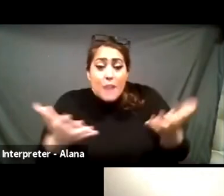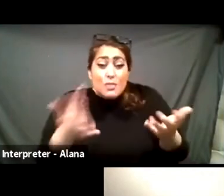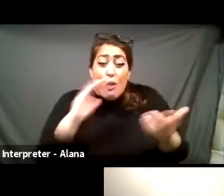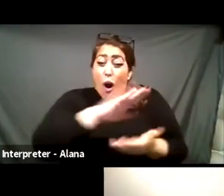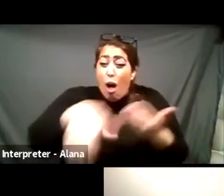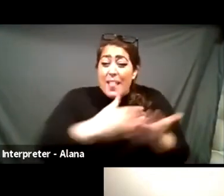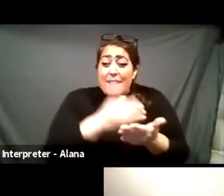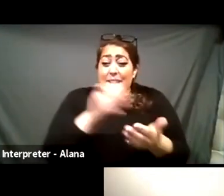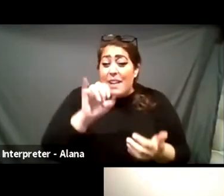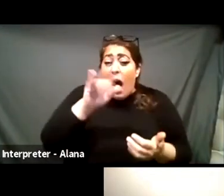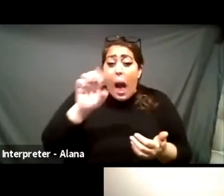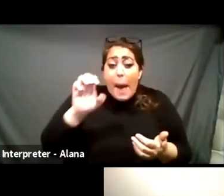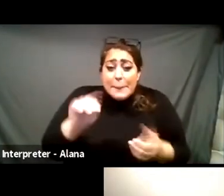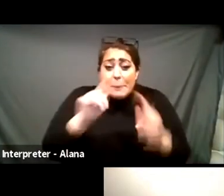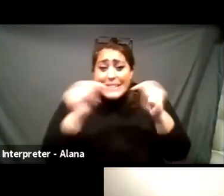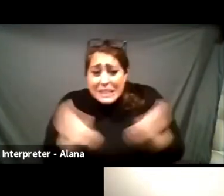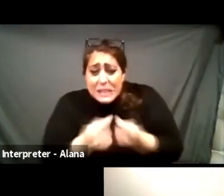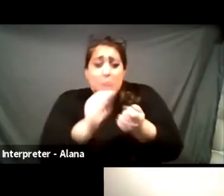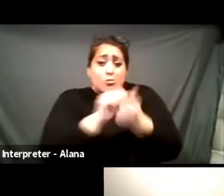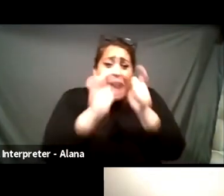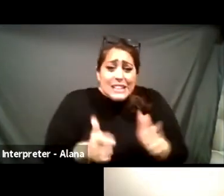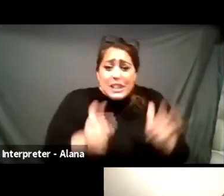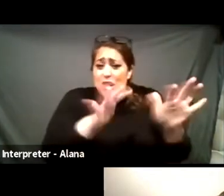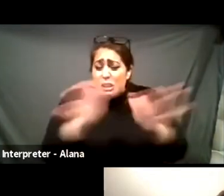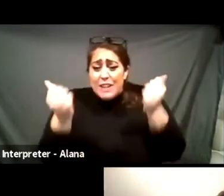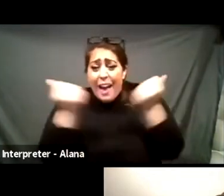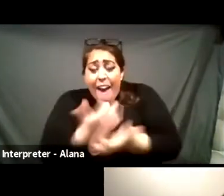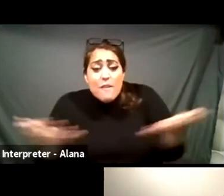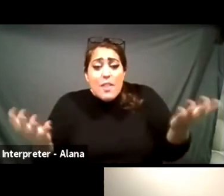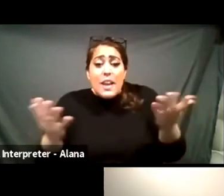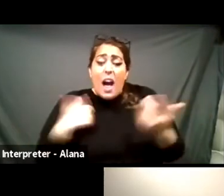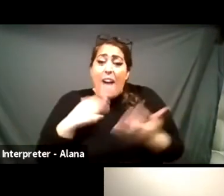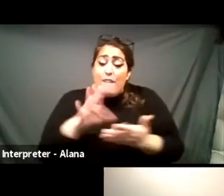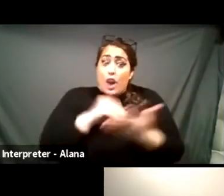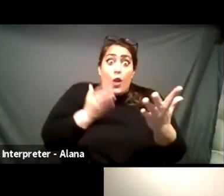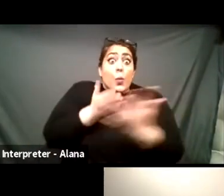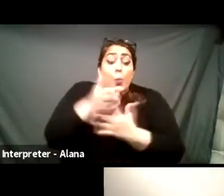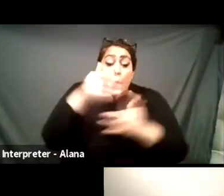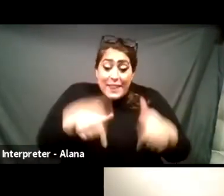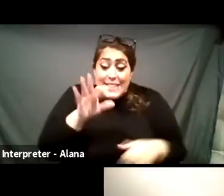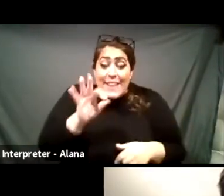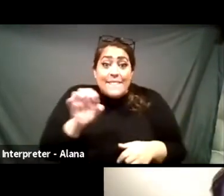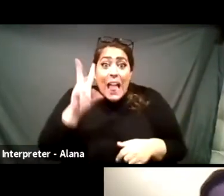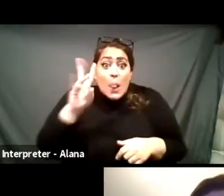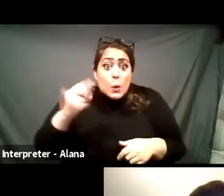amazing, all the translator, all the the thing I learned through Eyebeam fellowship was invaluable.